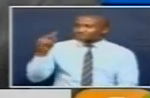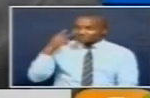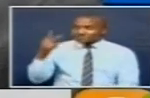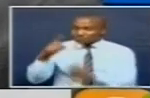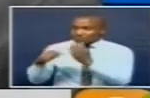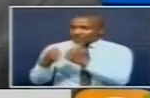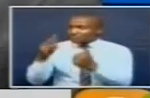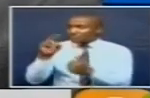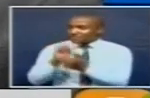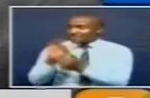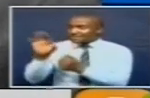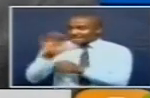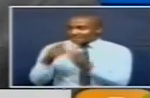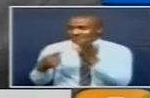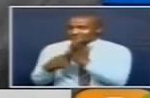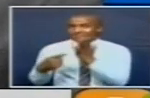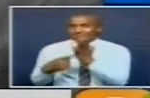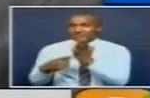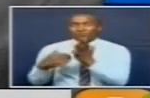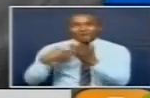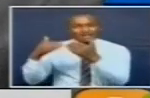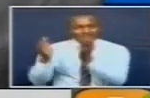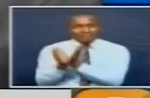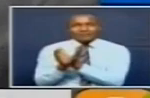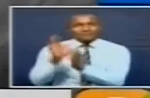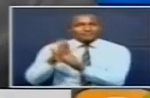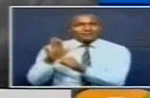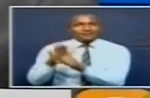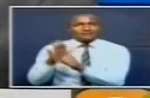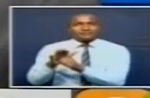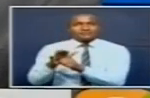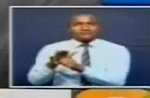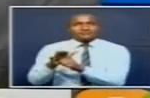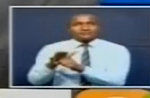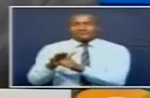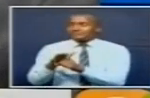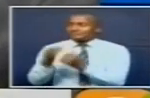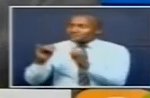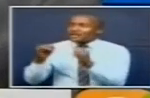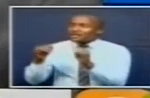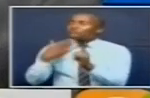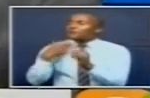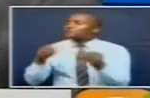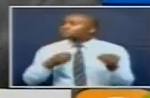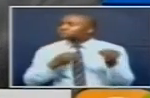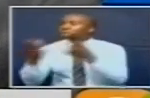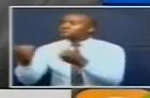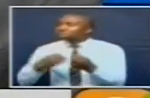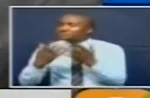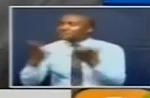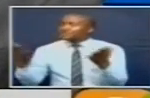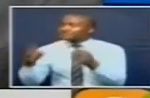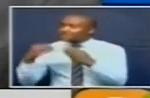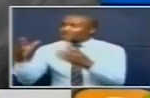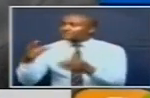when it comes to technology, we had so many companies fighting for different solutions to supply to the commission. But in this